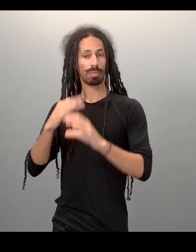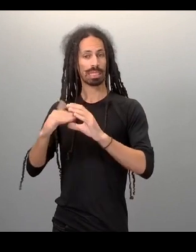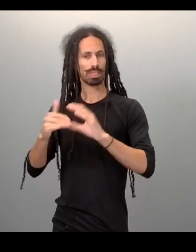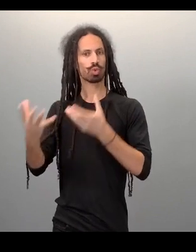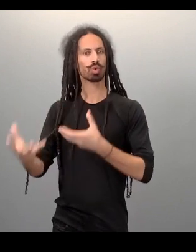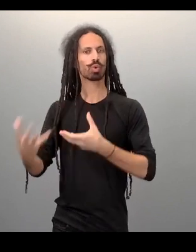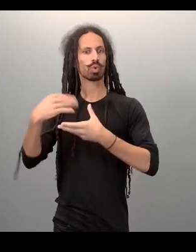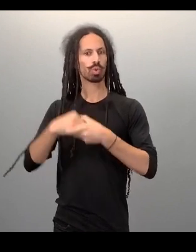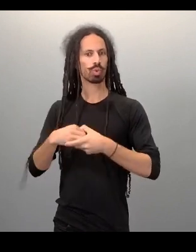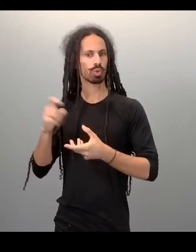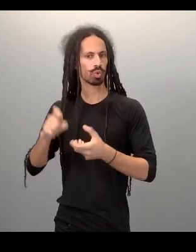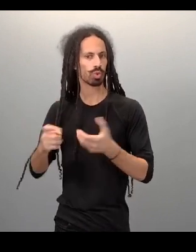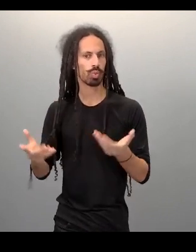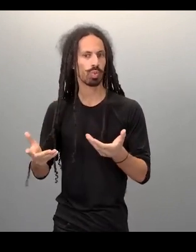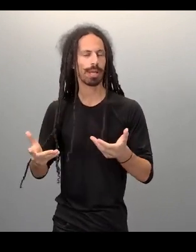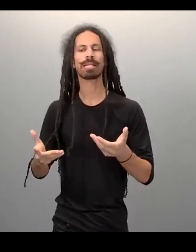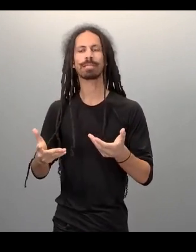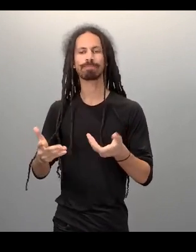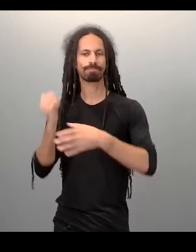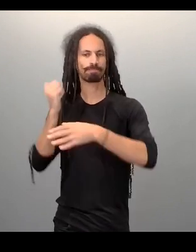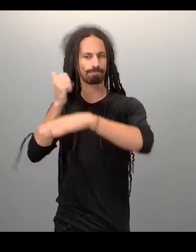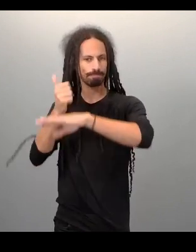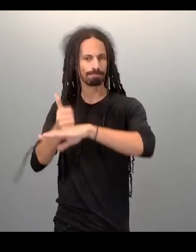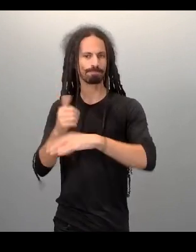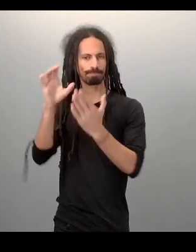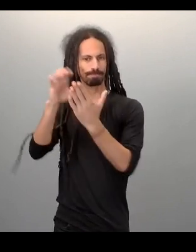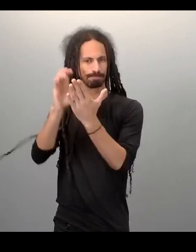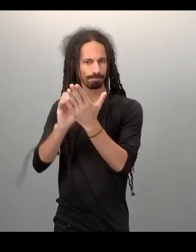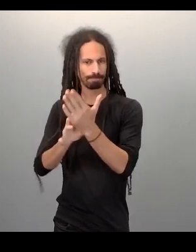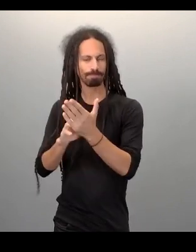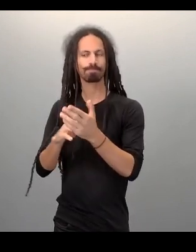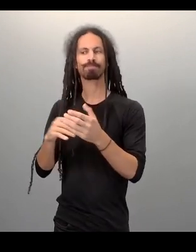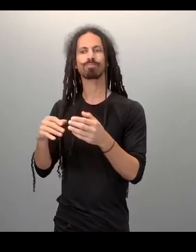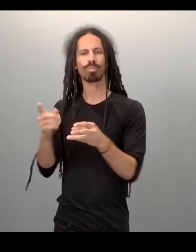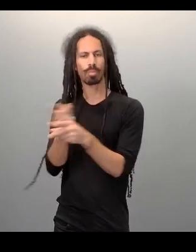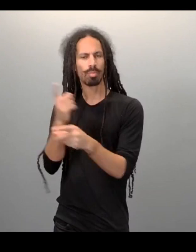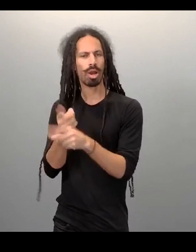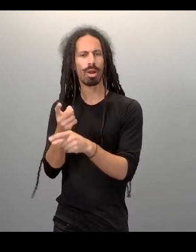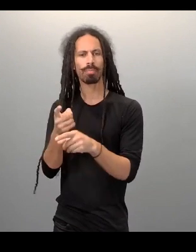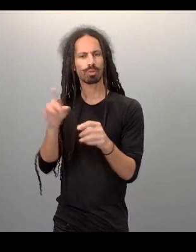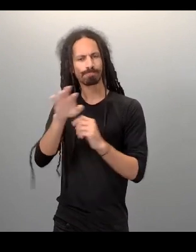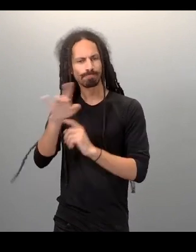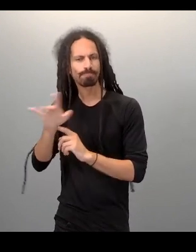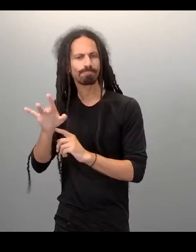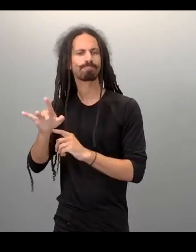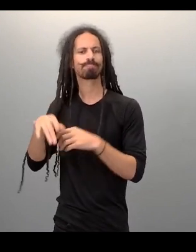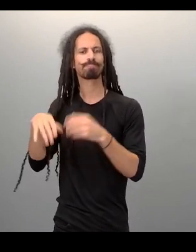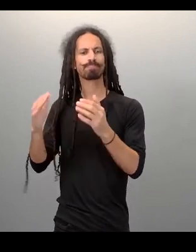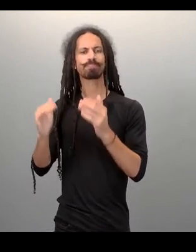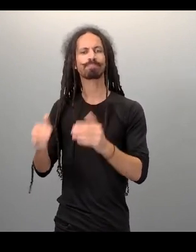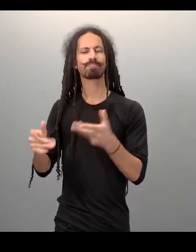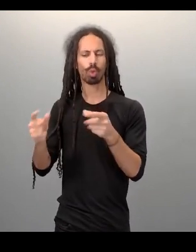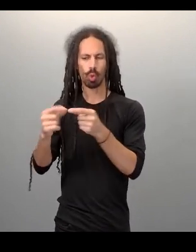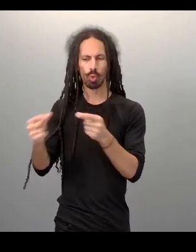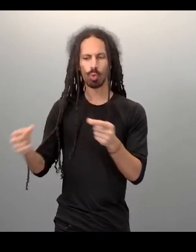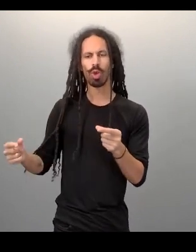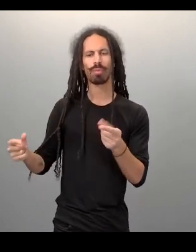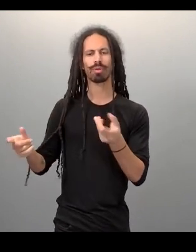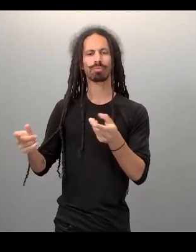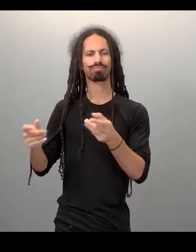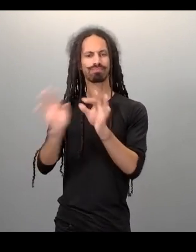about, a defined structure, correct spelling, punctuation, and capitalization, and correct grammar and sentence